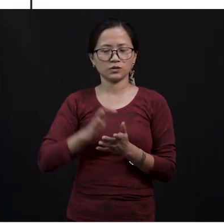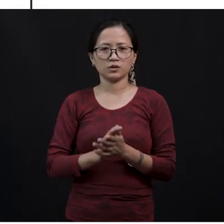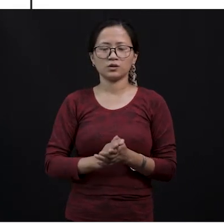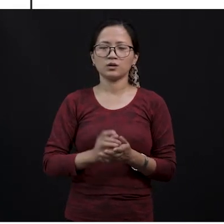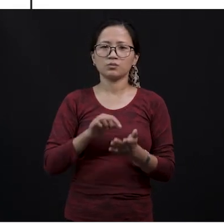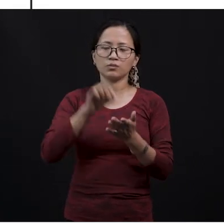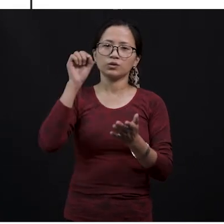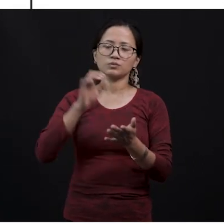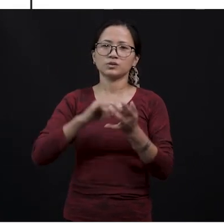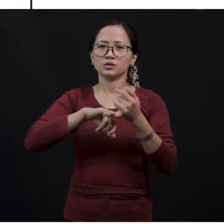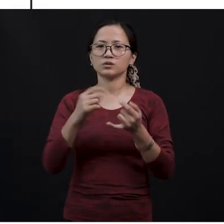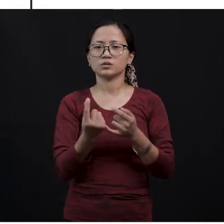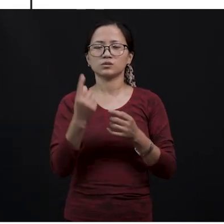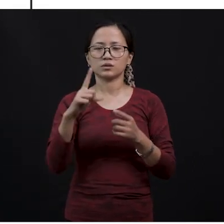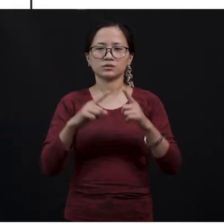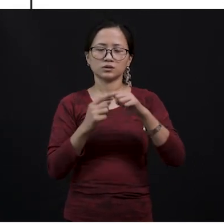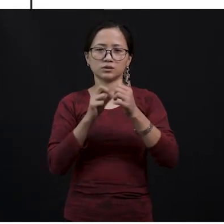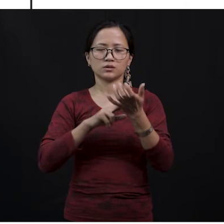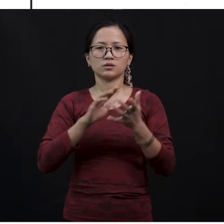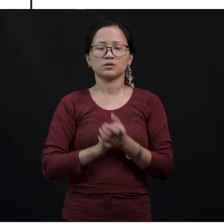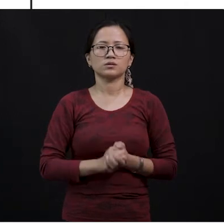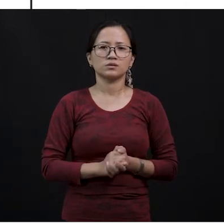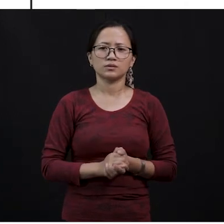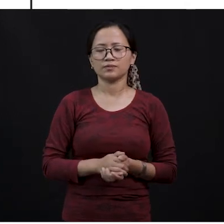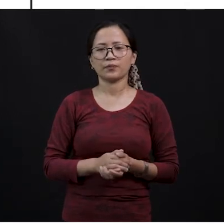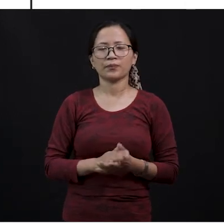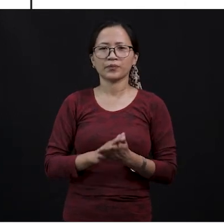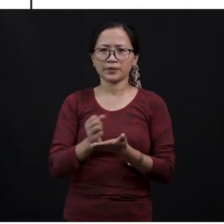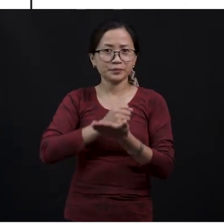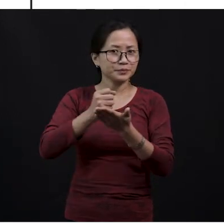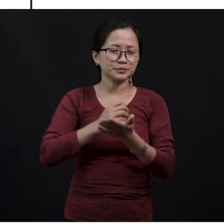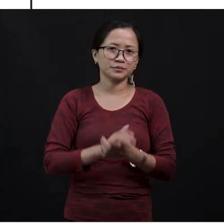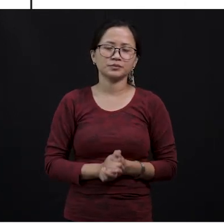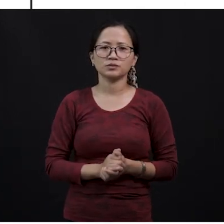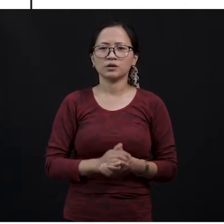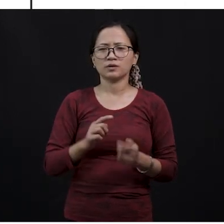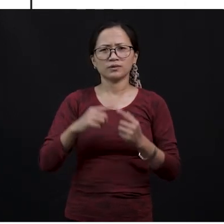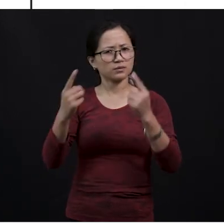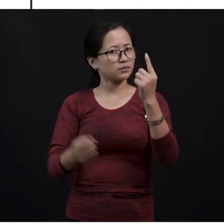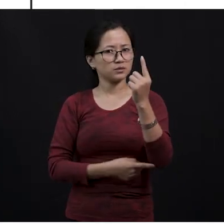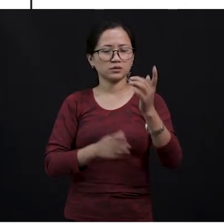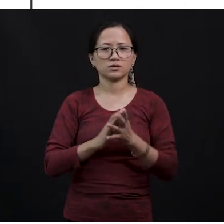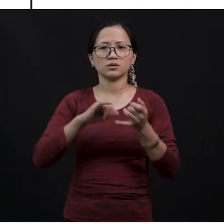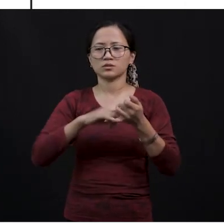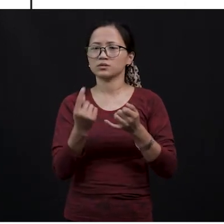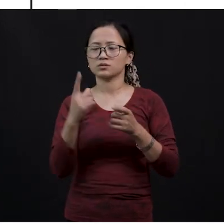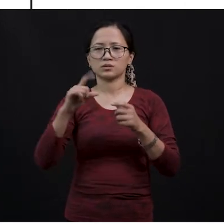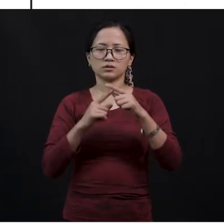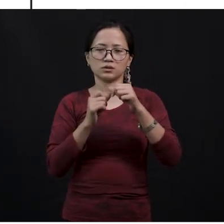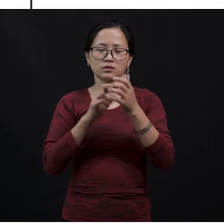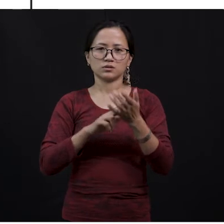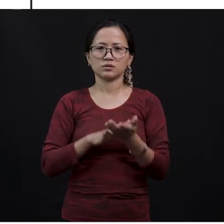the Sultan to oversee this corruption, this malpractice. So finally, Sultan thinks through